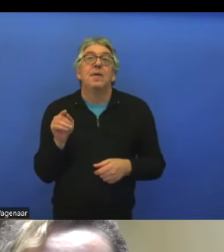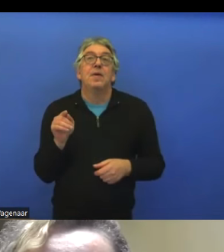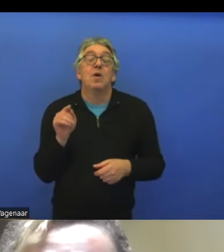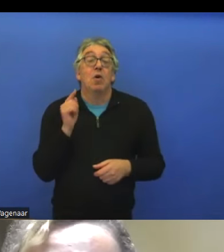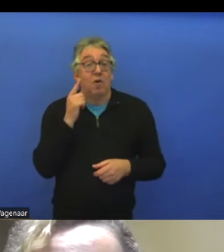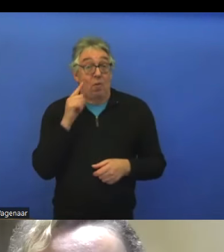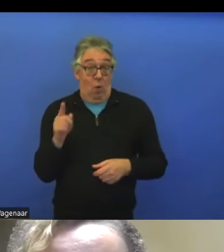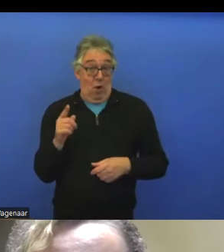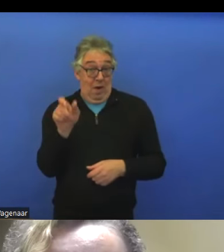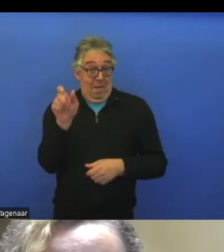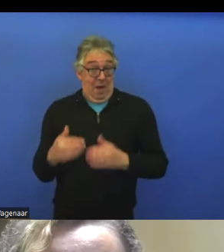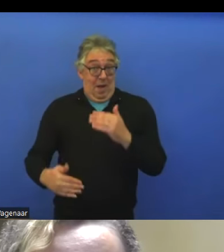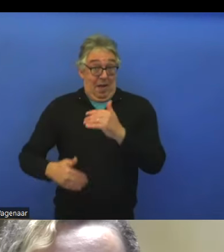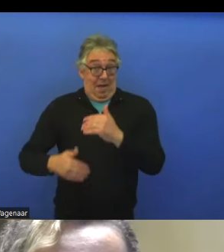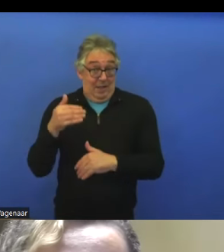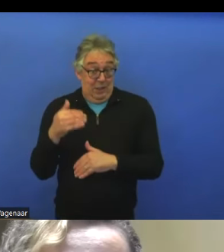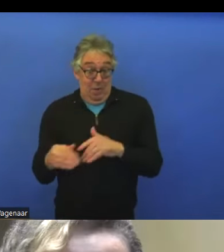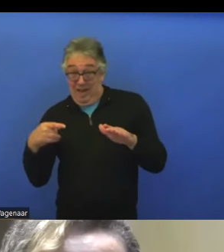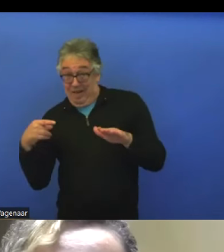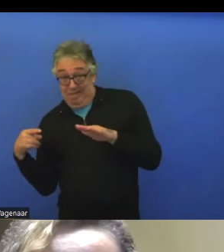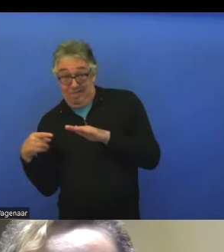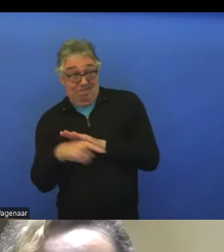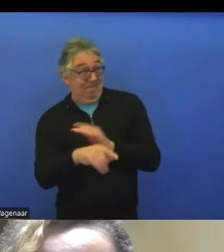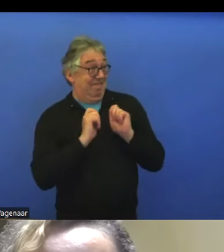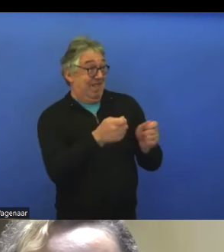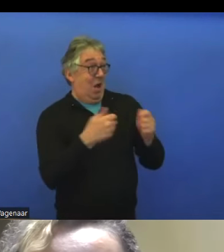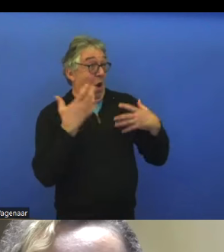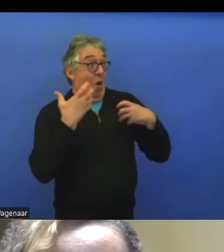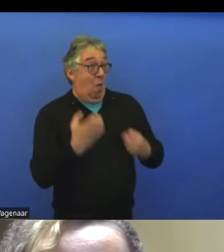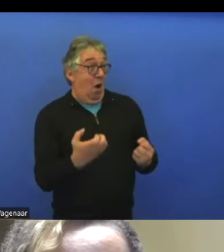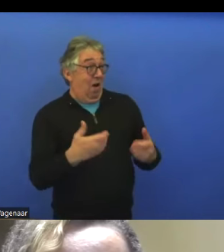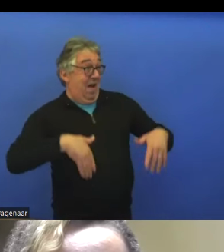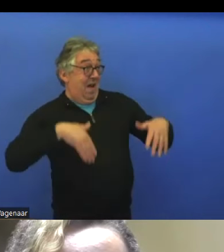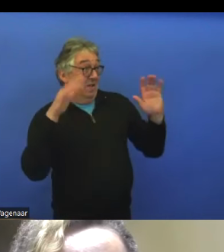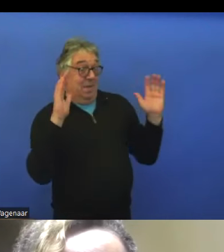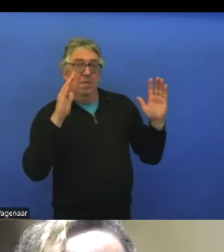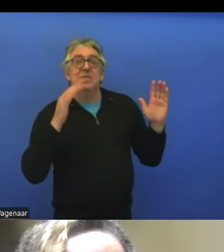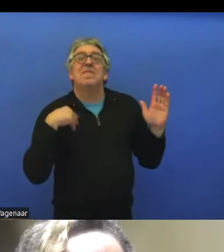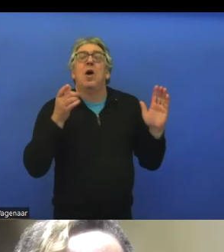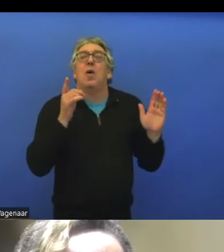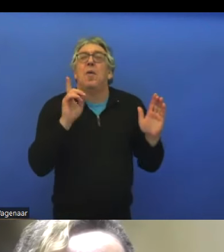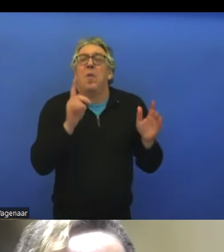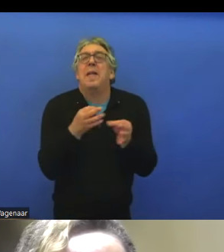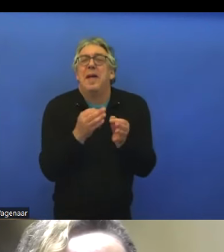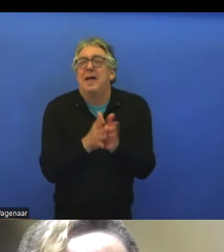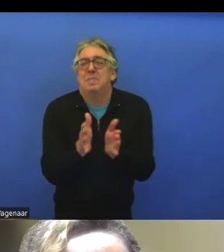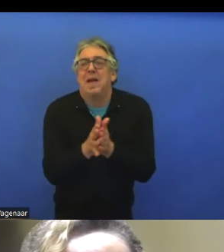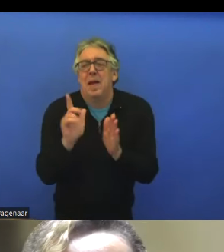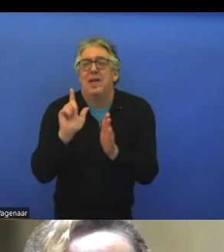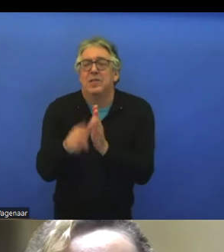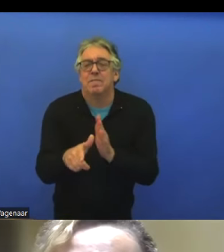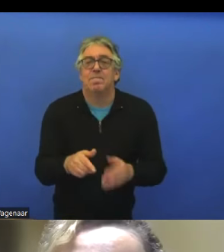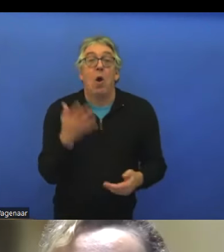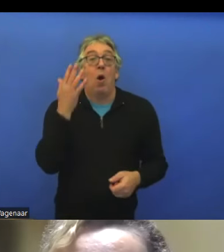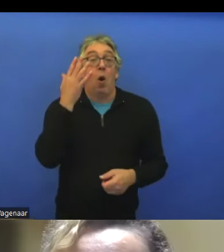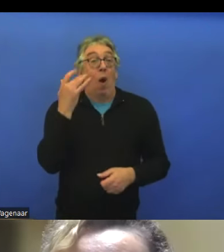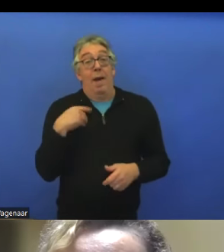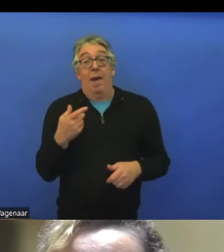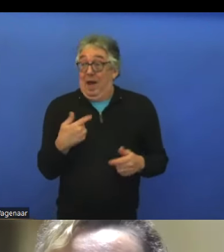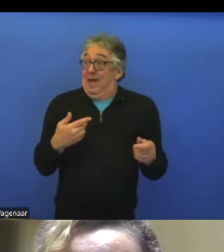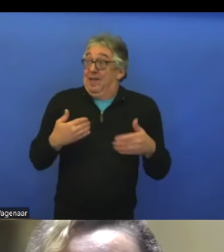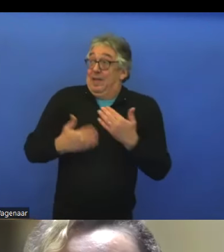with disabilities when they applied for asylum. I'll explain myself later on. So this has to